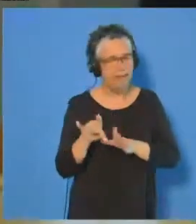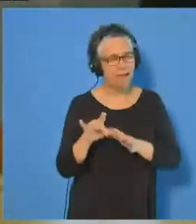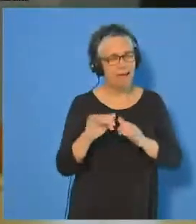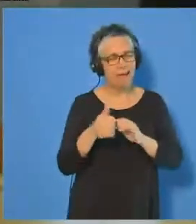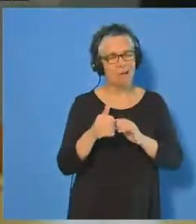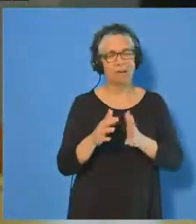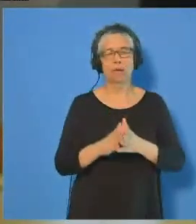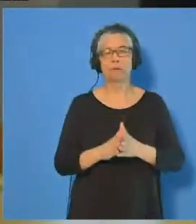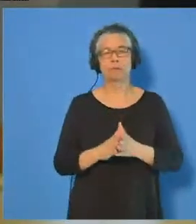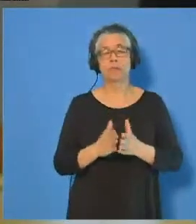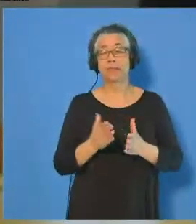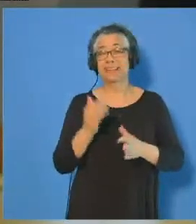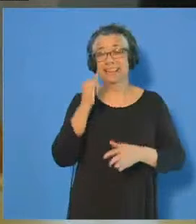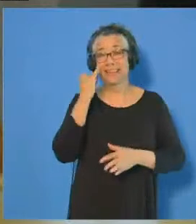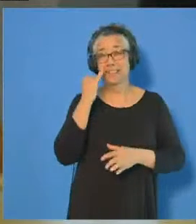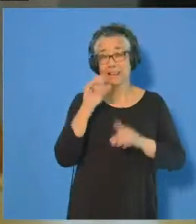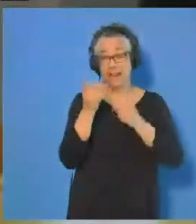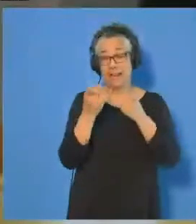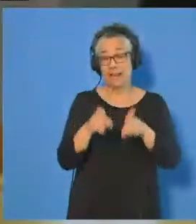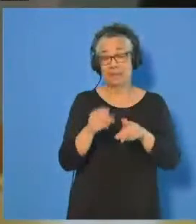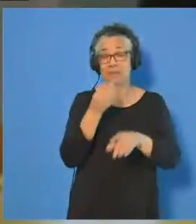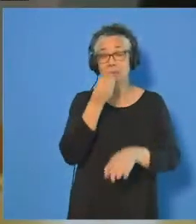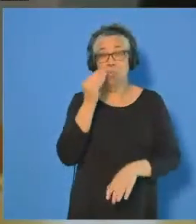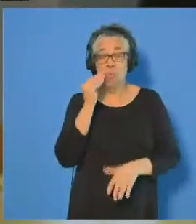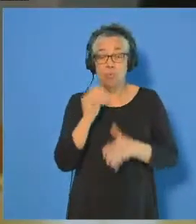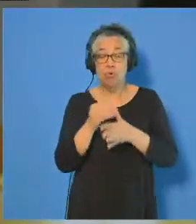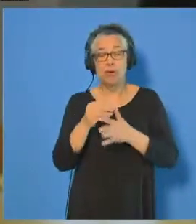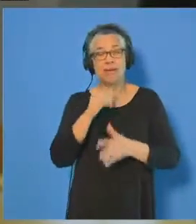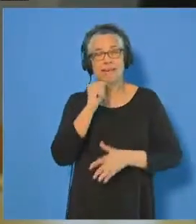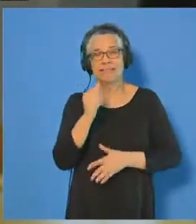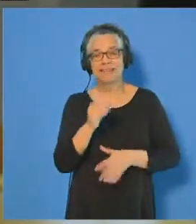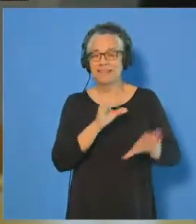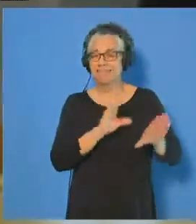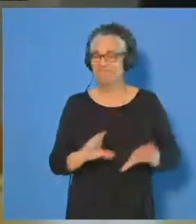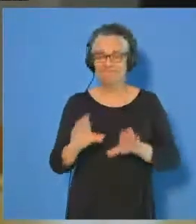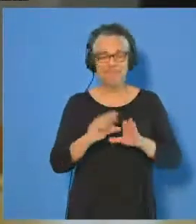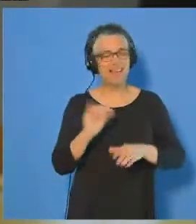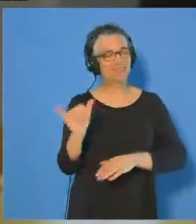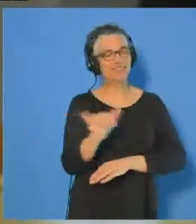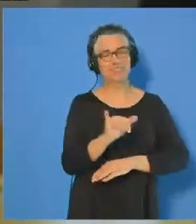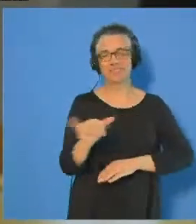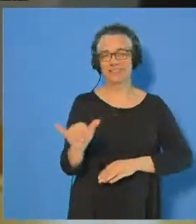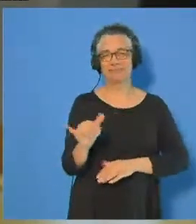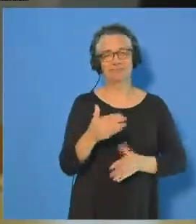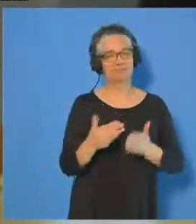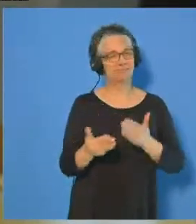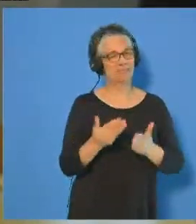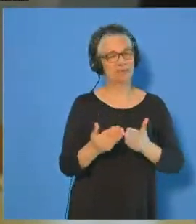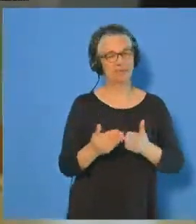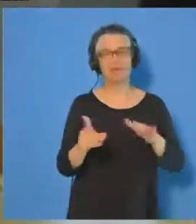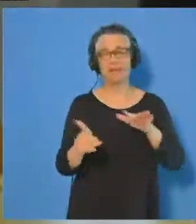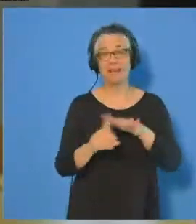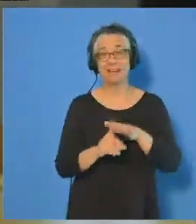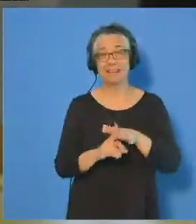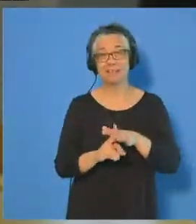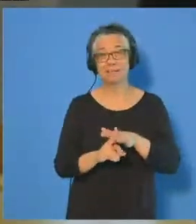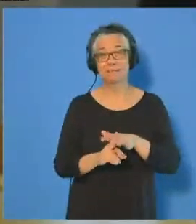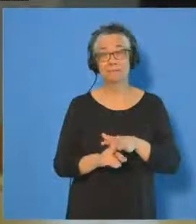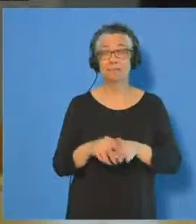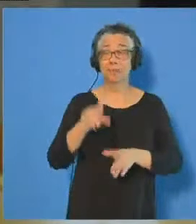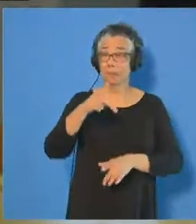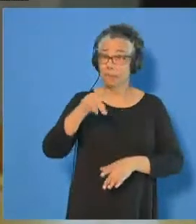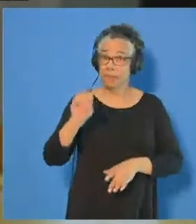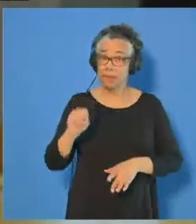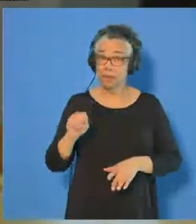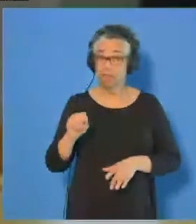occurs in a home or not, the action which is taken is the same wherever there is a case. The wearing of